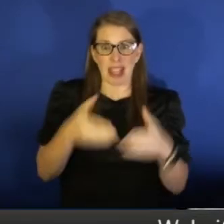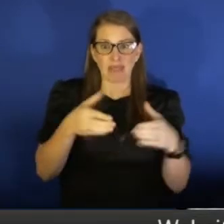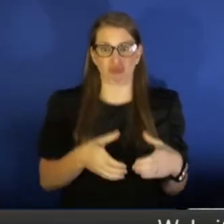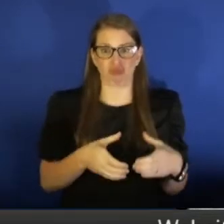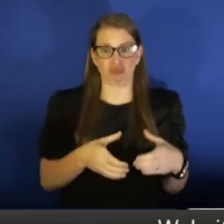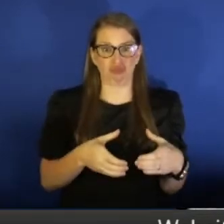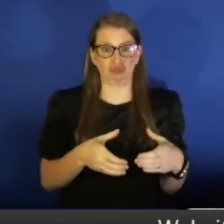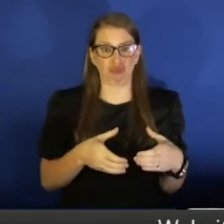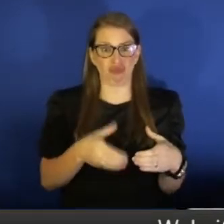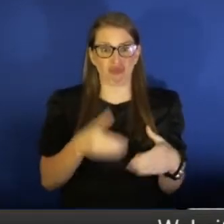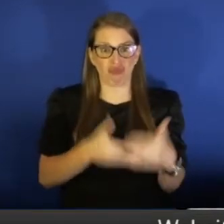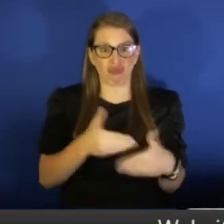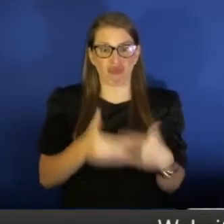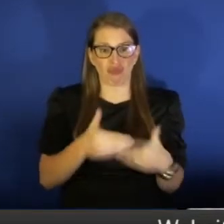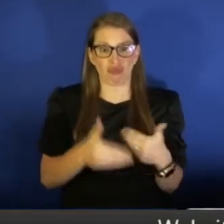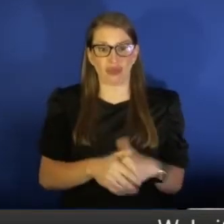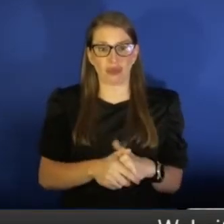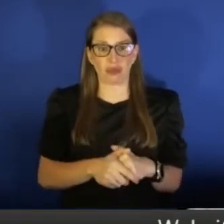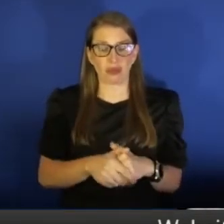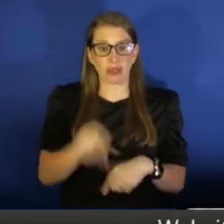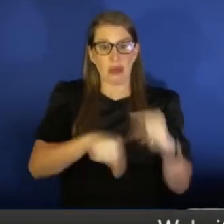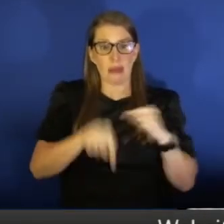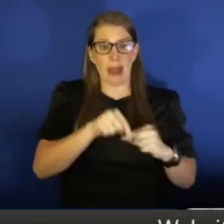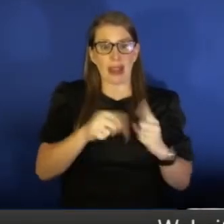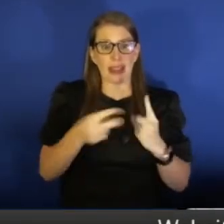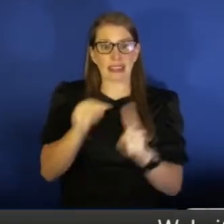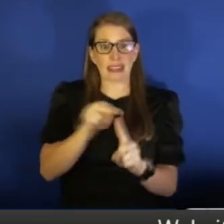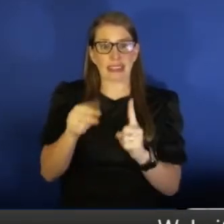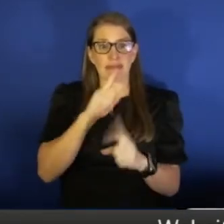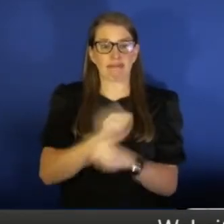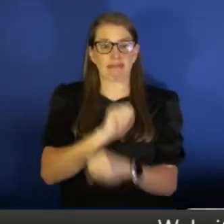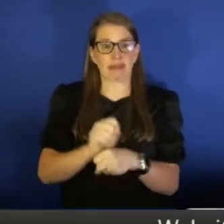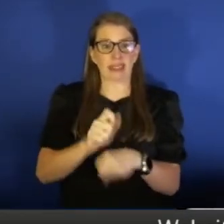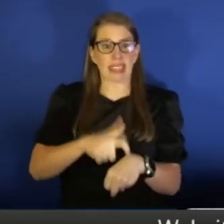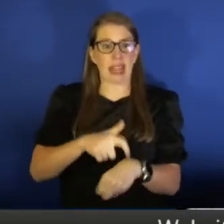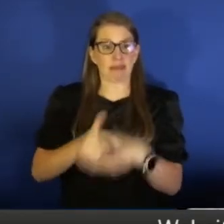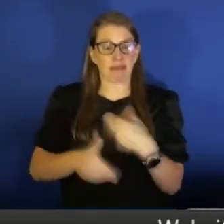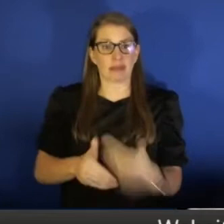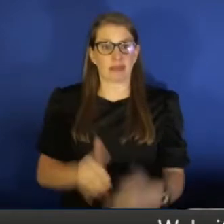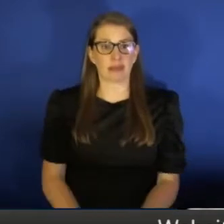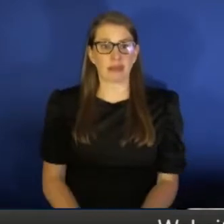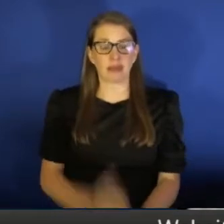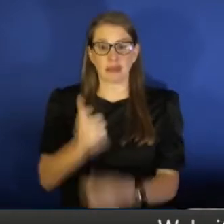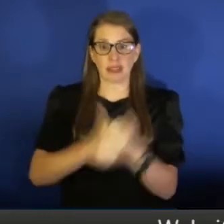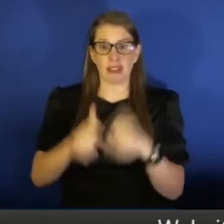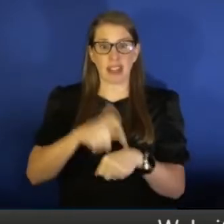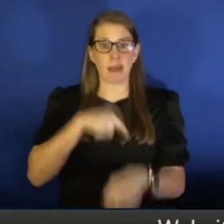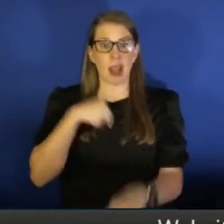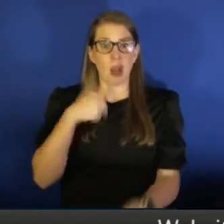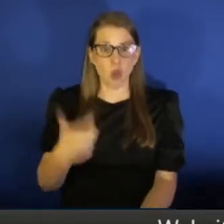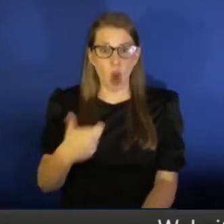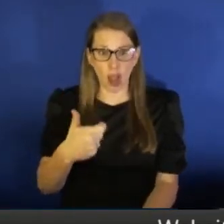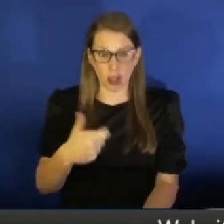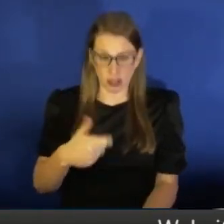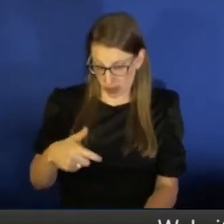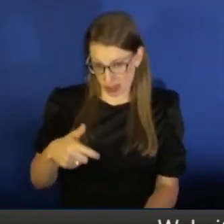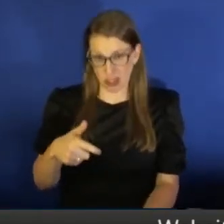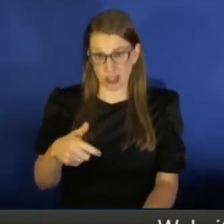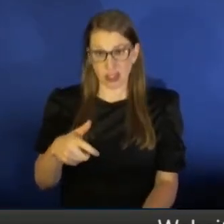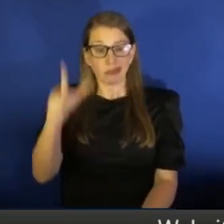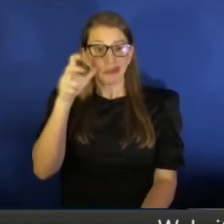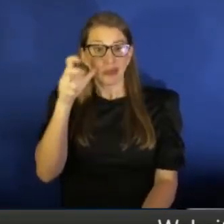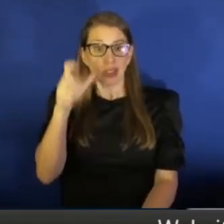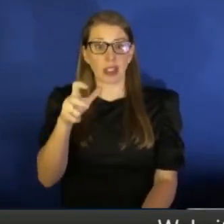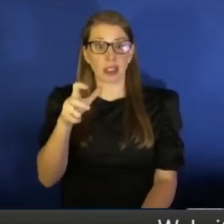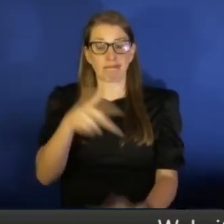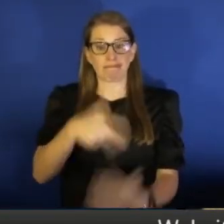this, kind of going back and seeing it in real time? Well, every time I watch and listen to that footage, being with my family, it